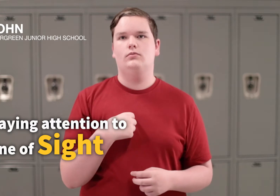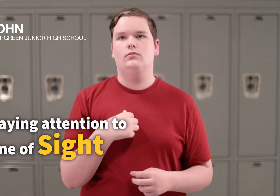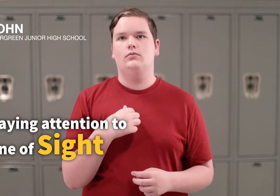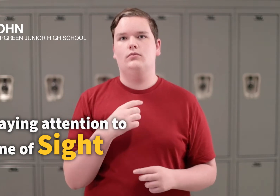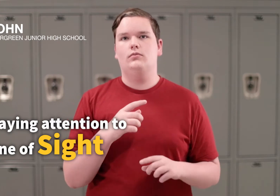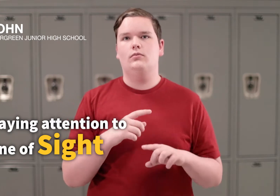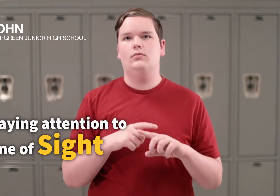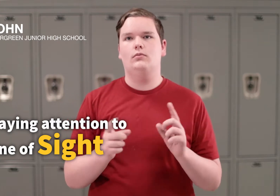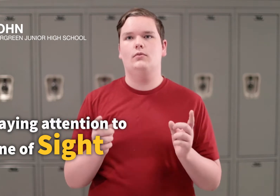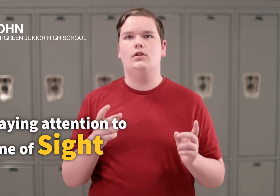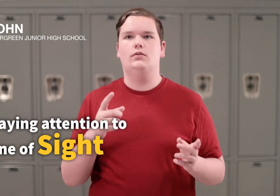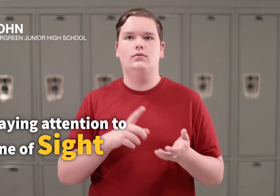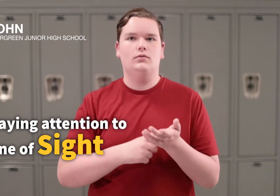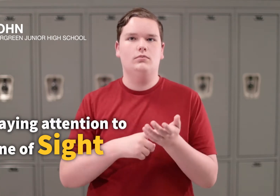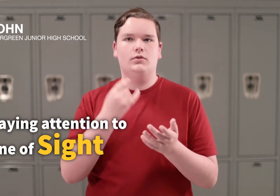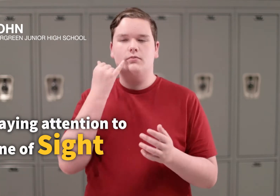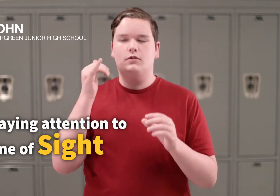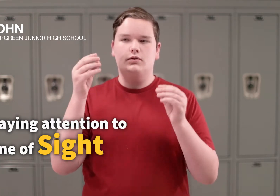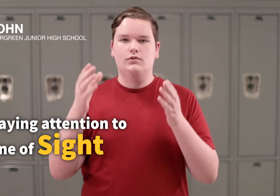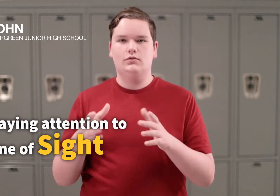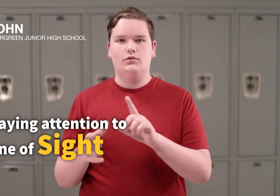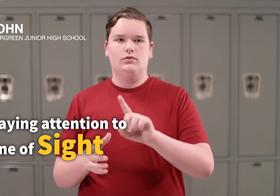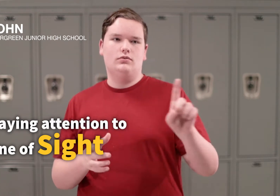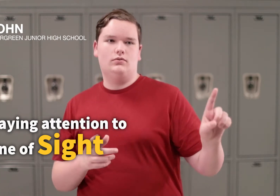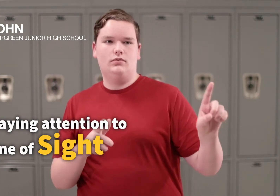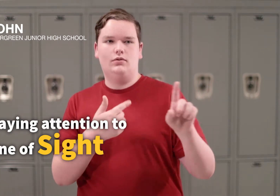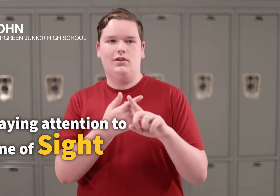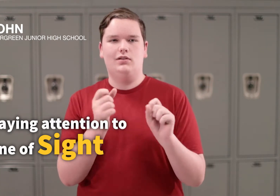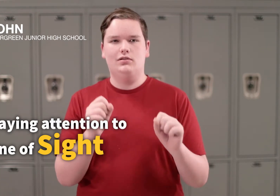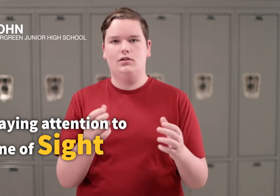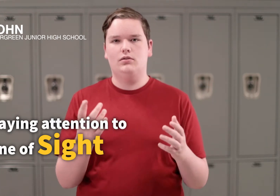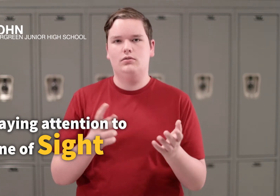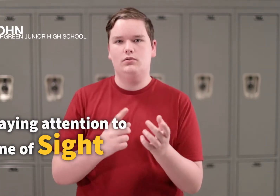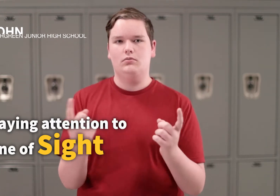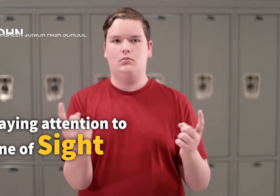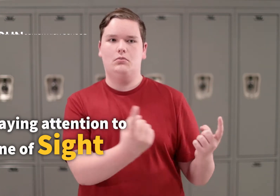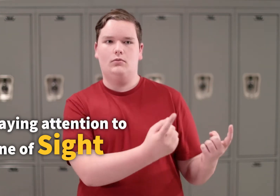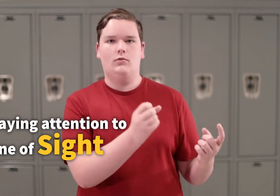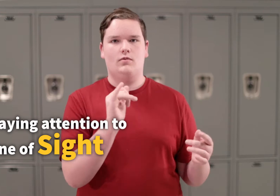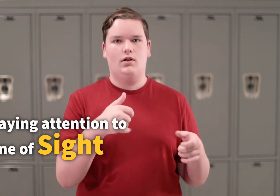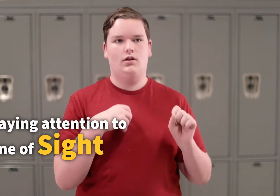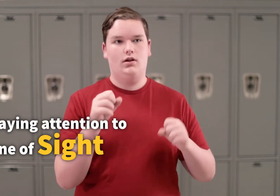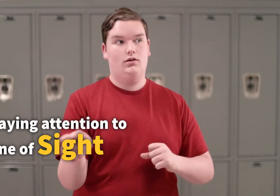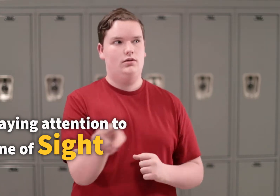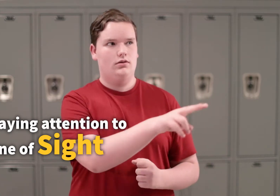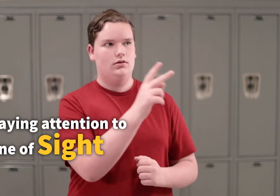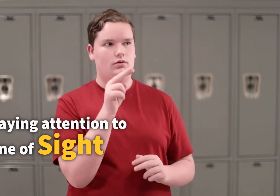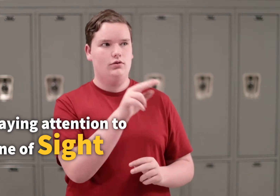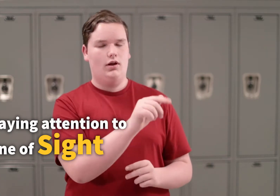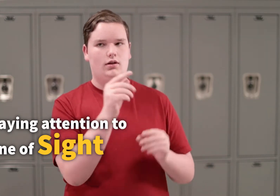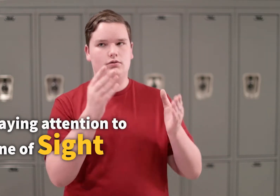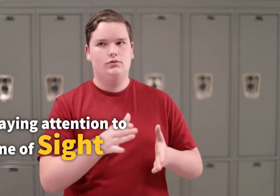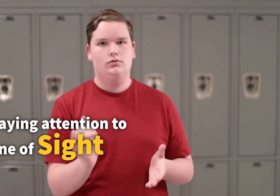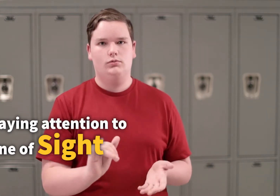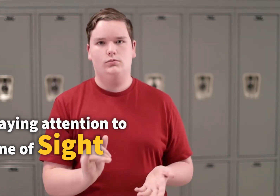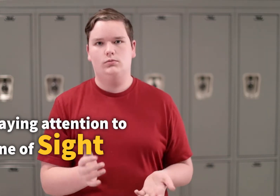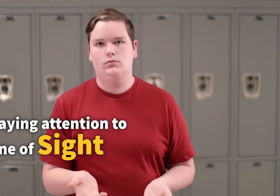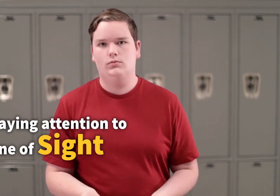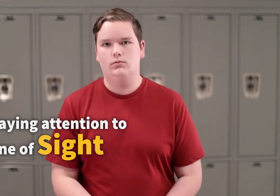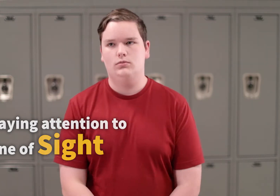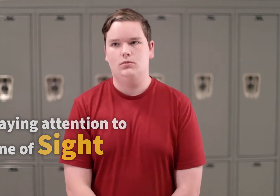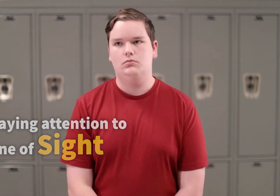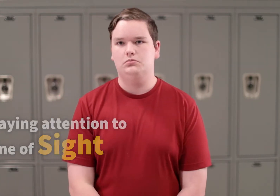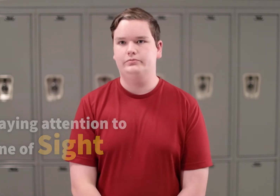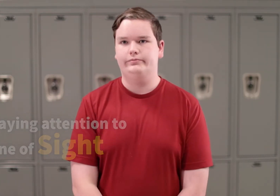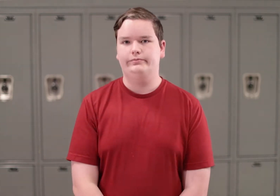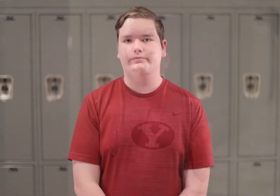in front of me, but sometimes if the teacher's moving around, it's helpful for the interpreter to move close to the teacher as well so I can still